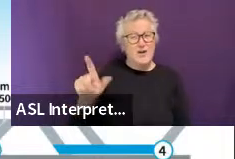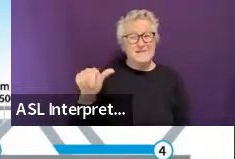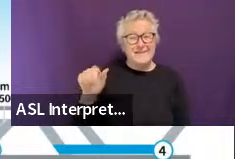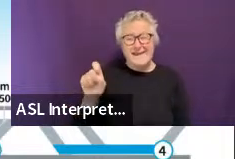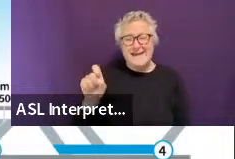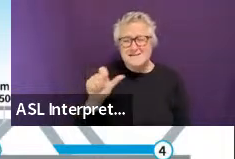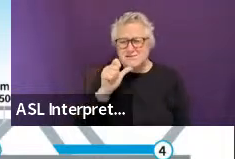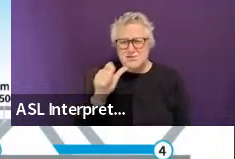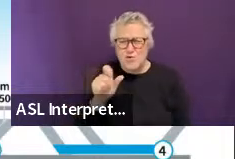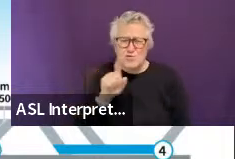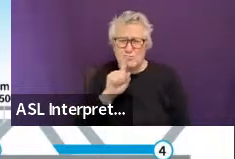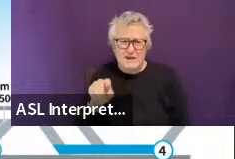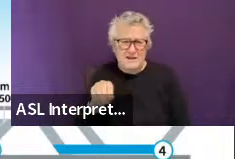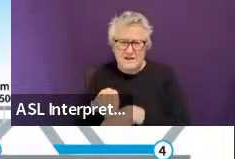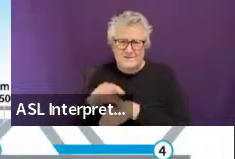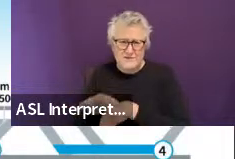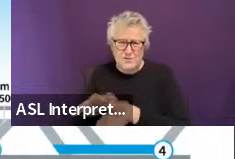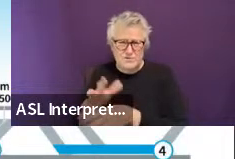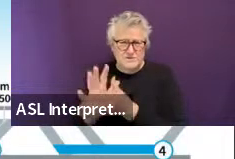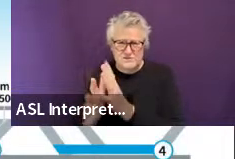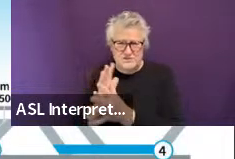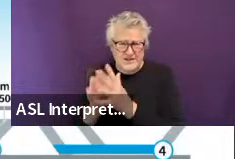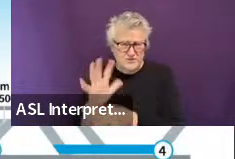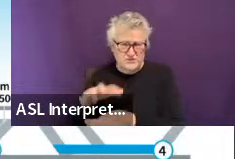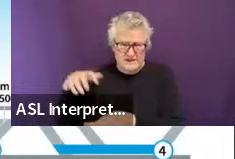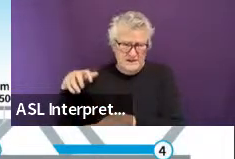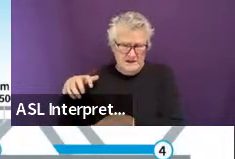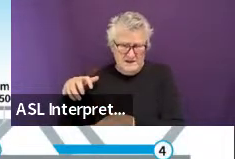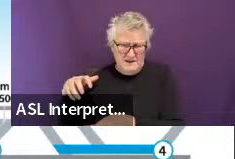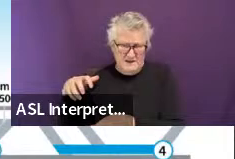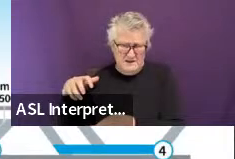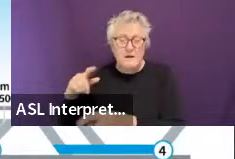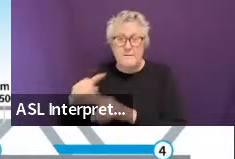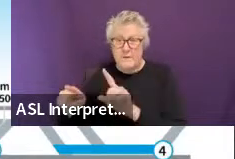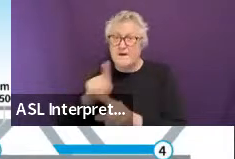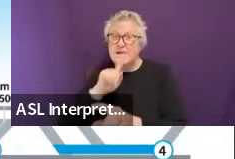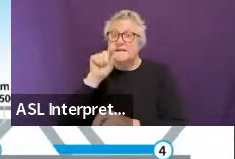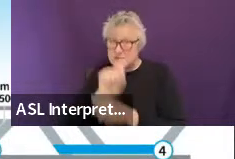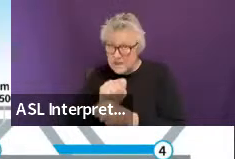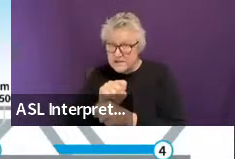So does it reduce crashes there at the bridge?